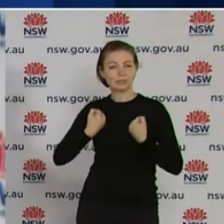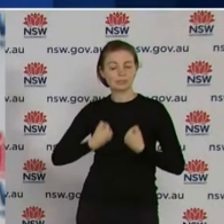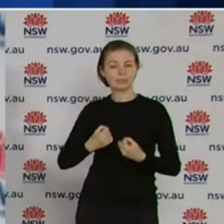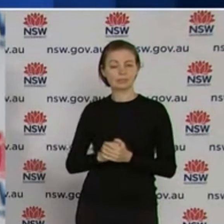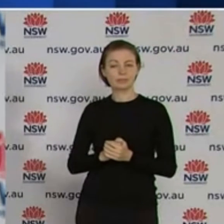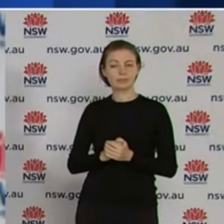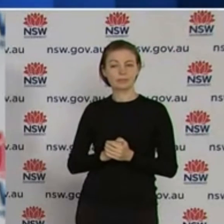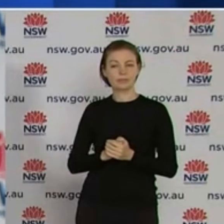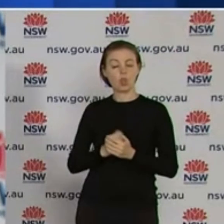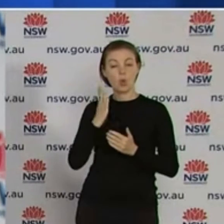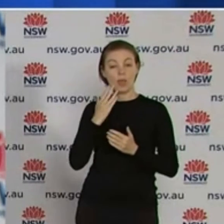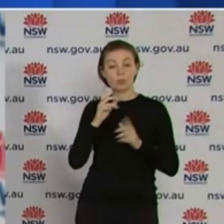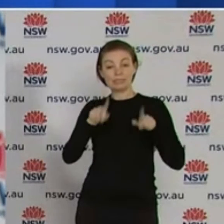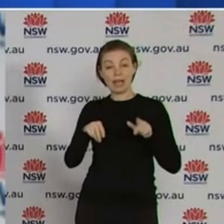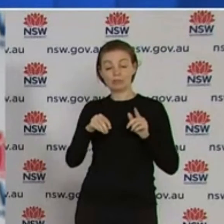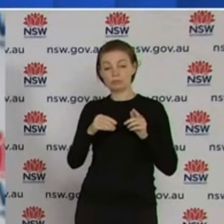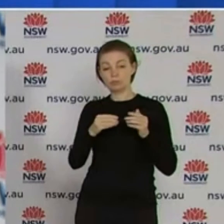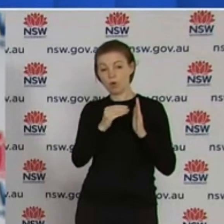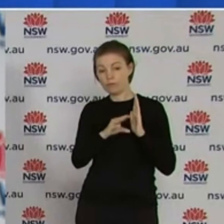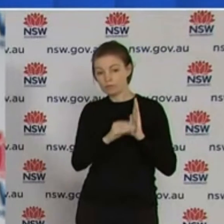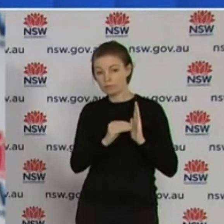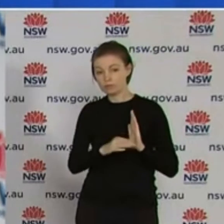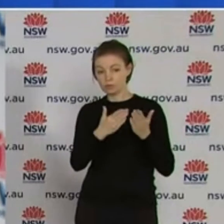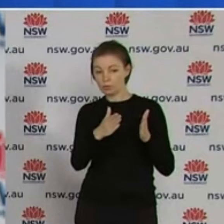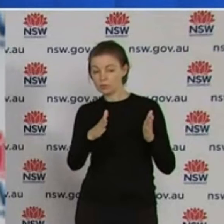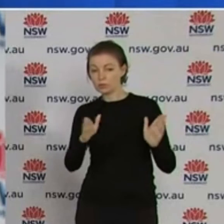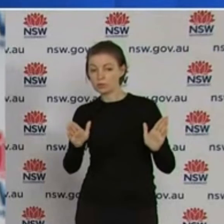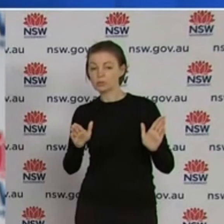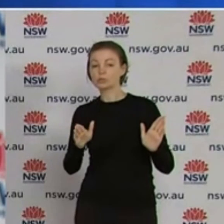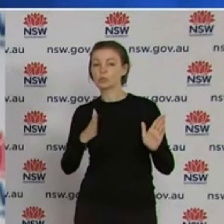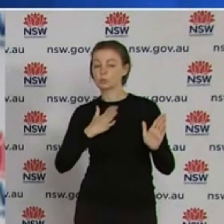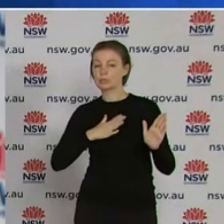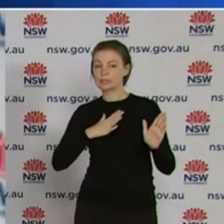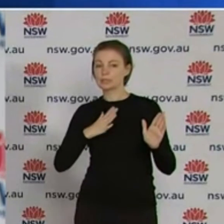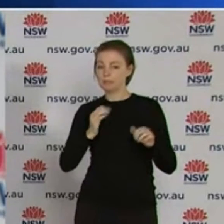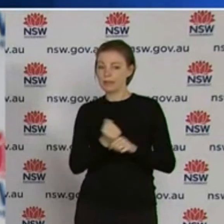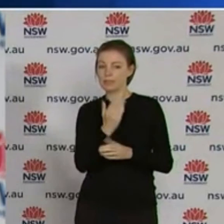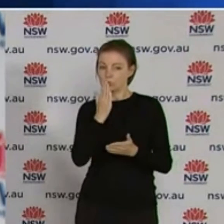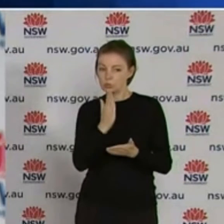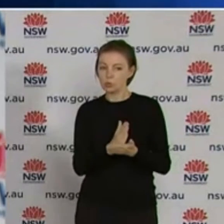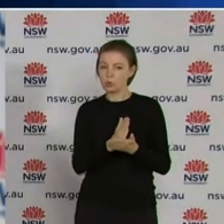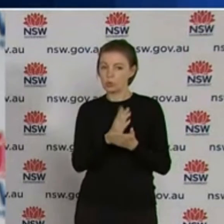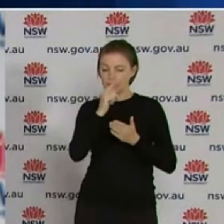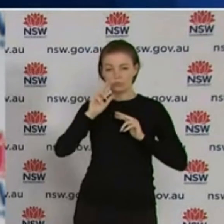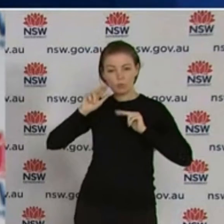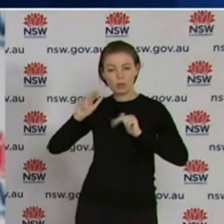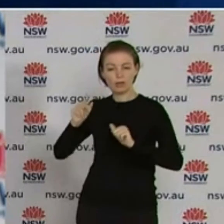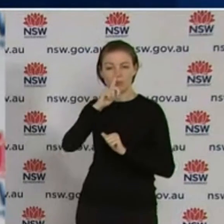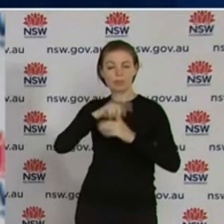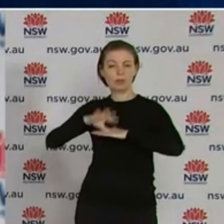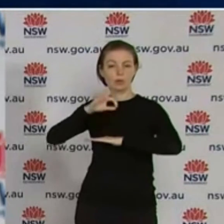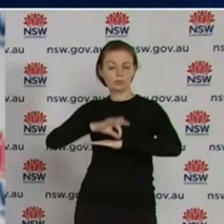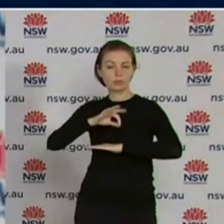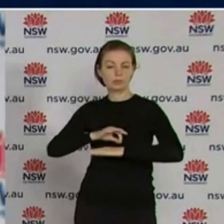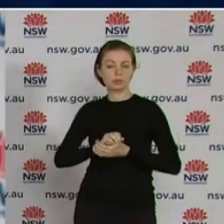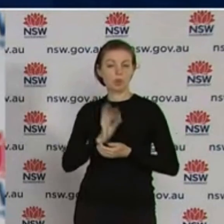Doherty plan does give good direction as to what measures you can keep or put in place if your case numbers are high in a particular